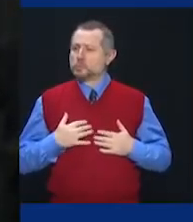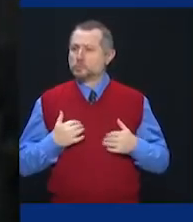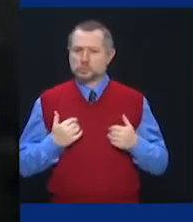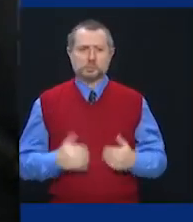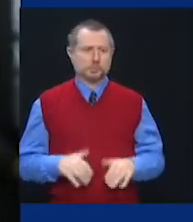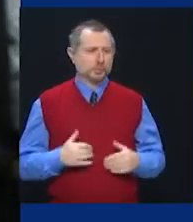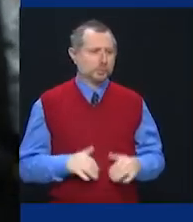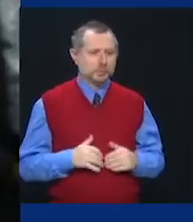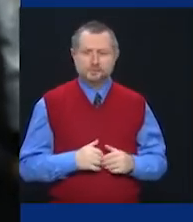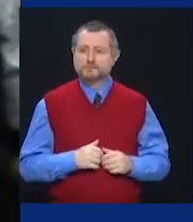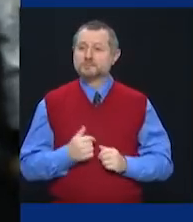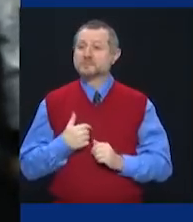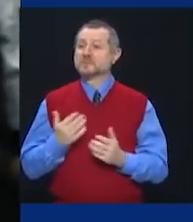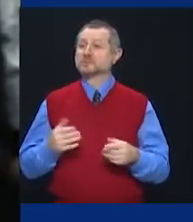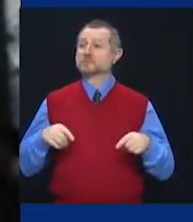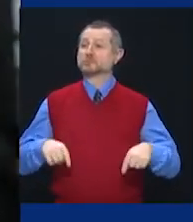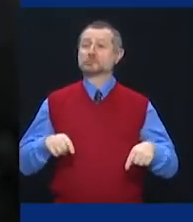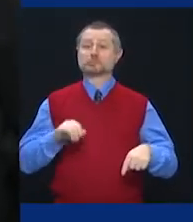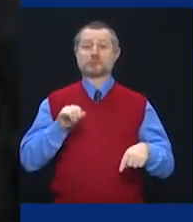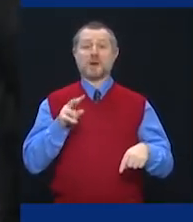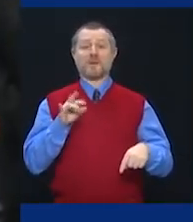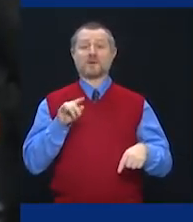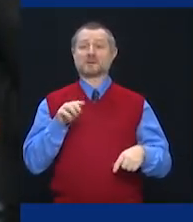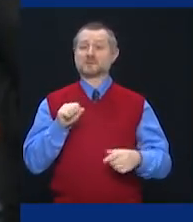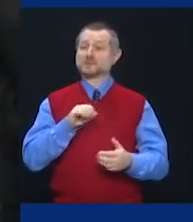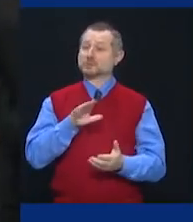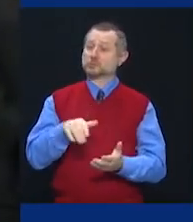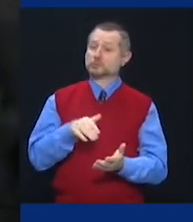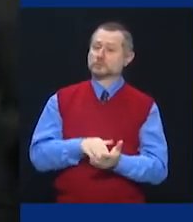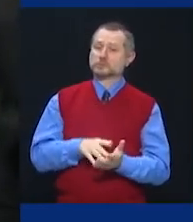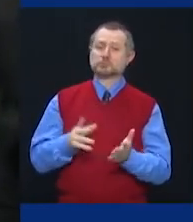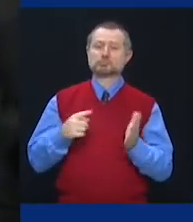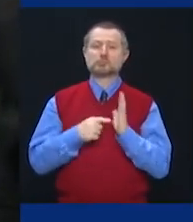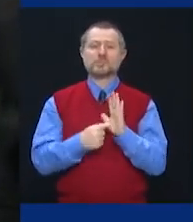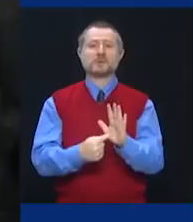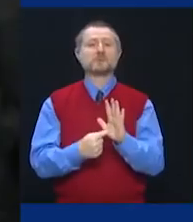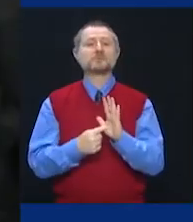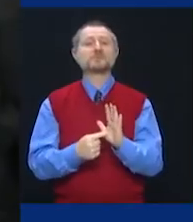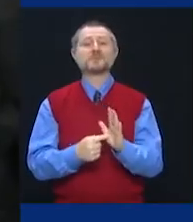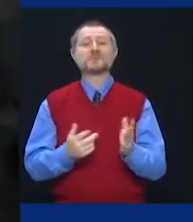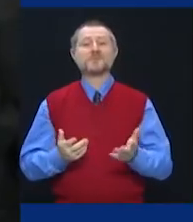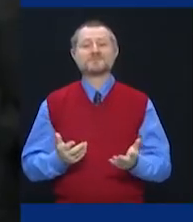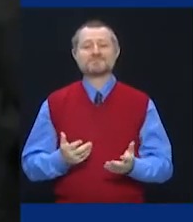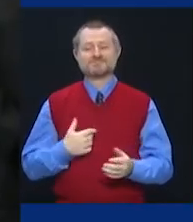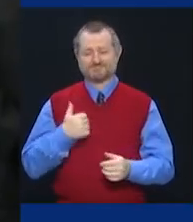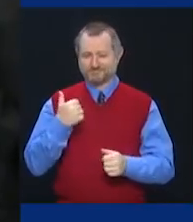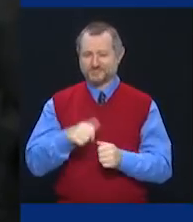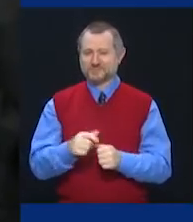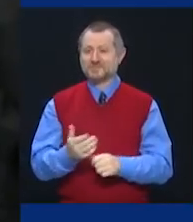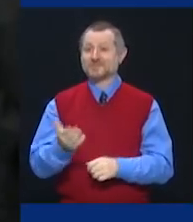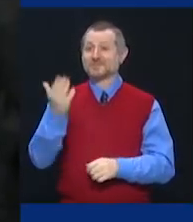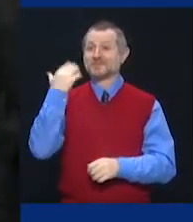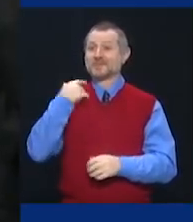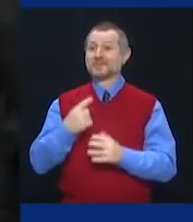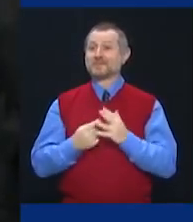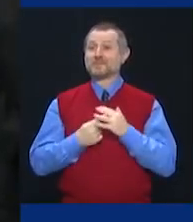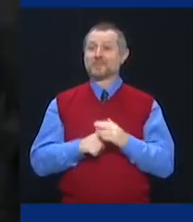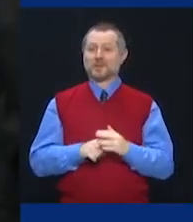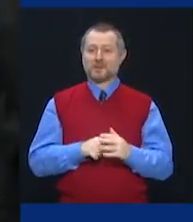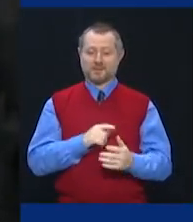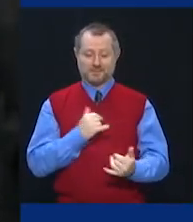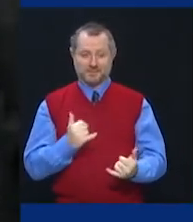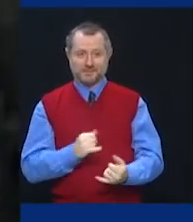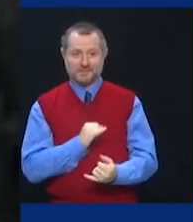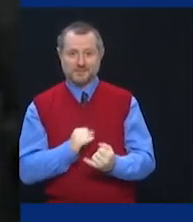Javits Center, in many ways, represents the beginning and the end. The